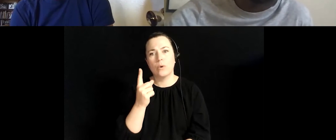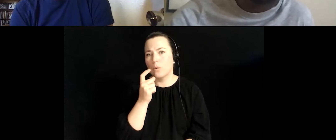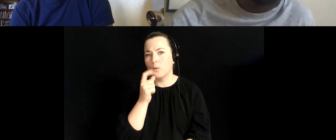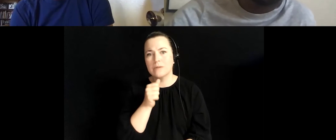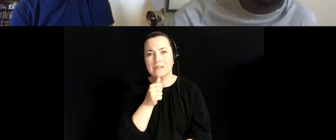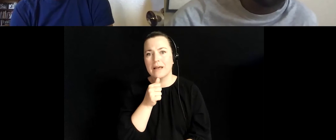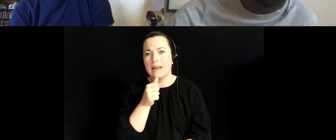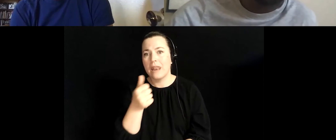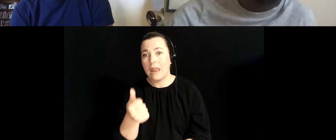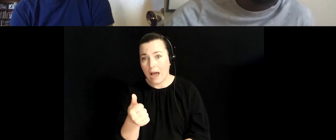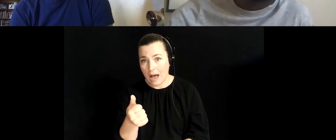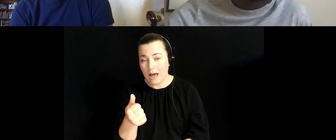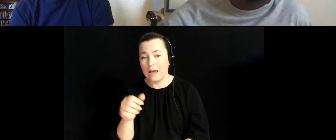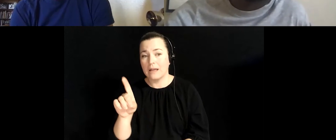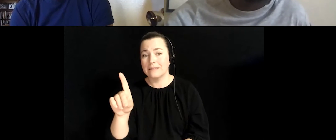there's a